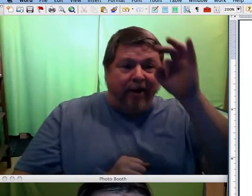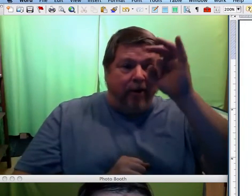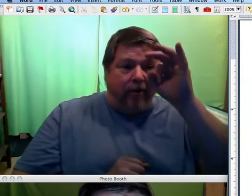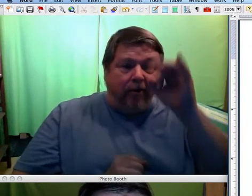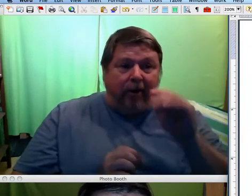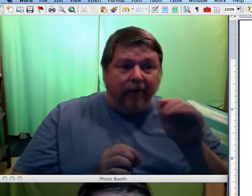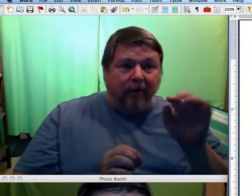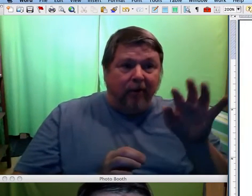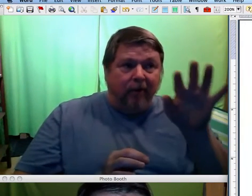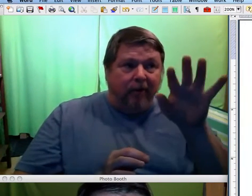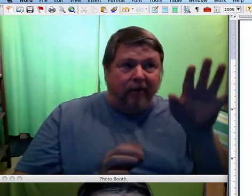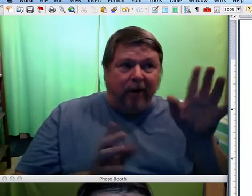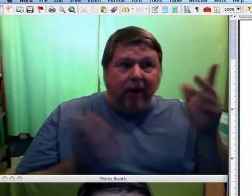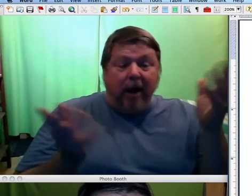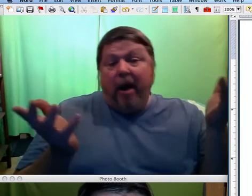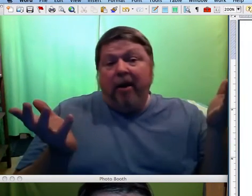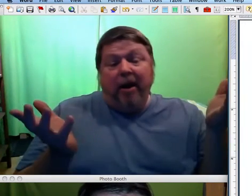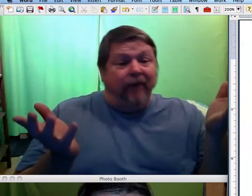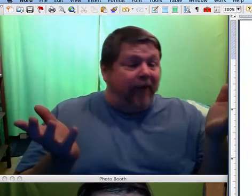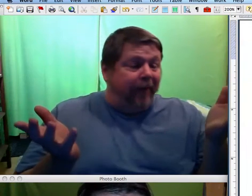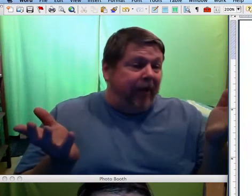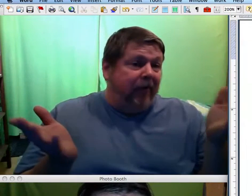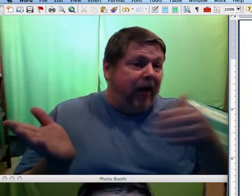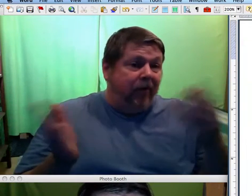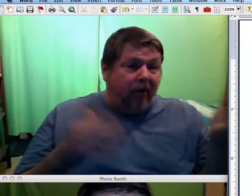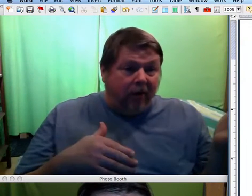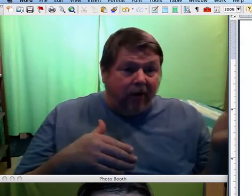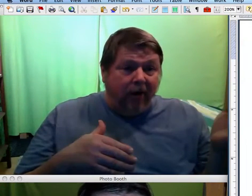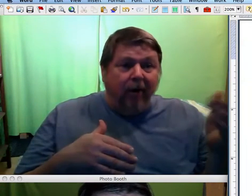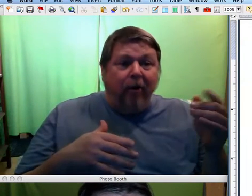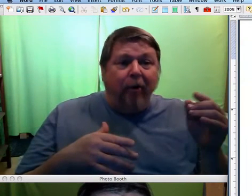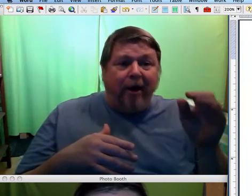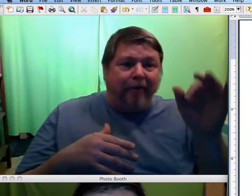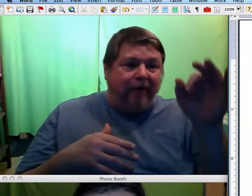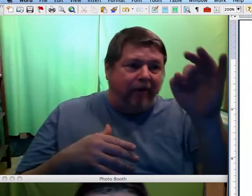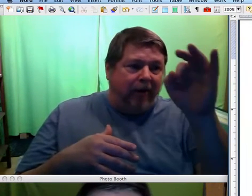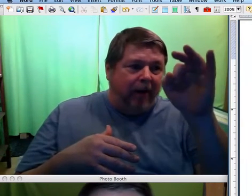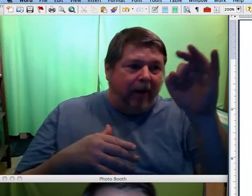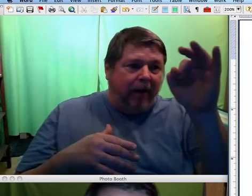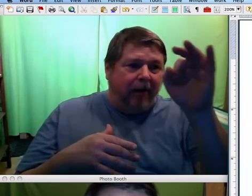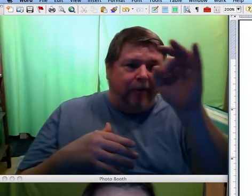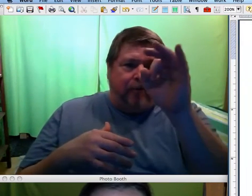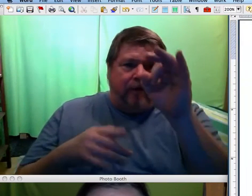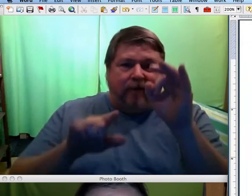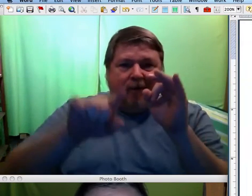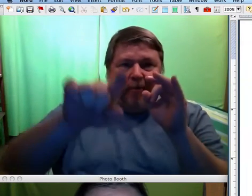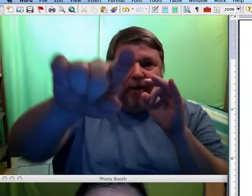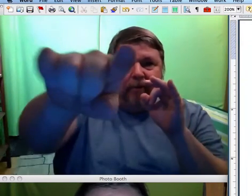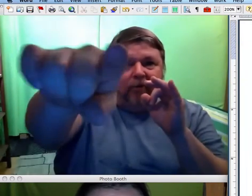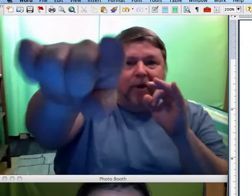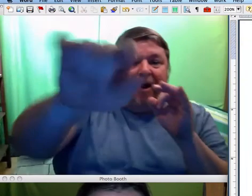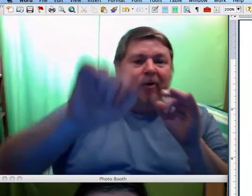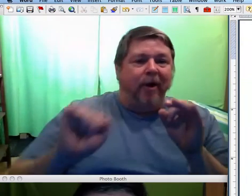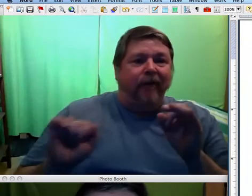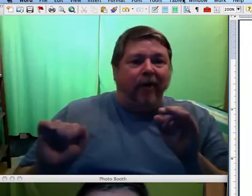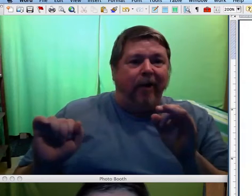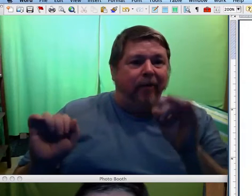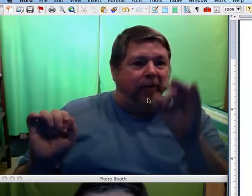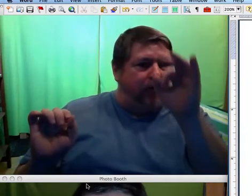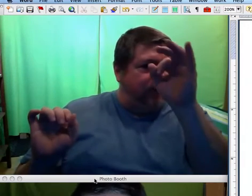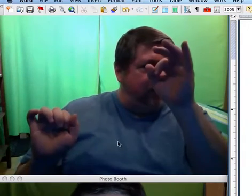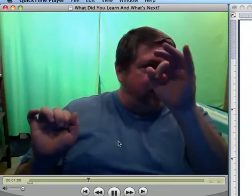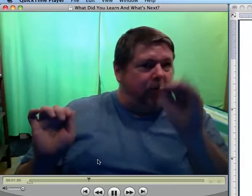have a pinhole so that you can see if something is light or dark, or perhaps even a little bit of space. And if somebody was 20 feet